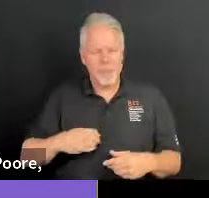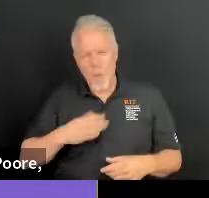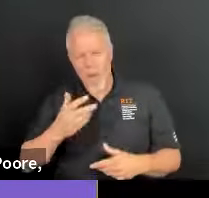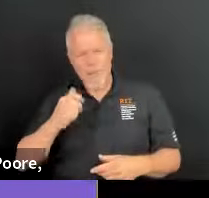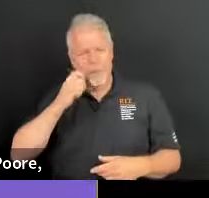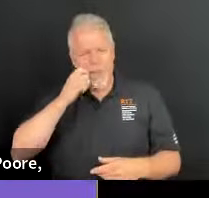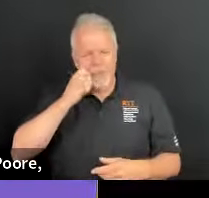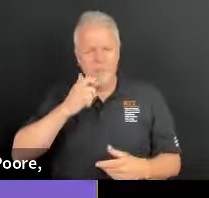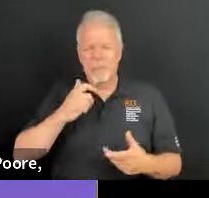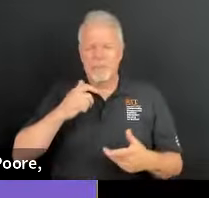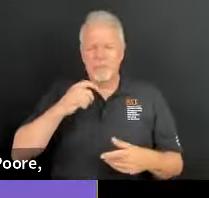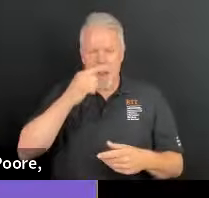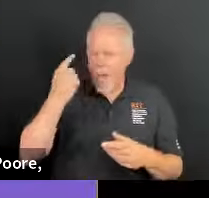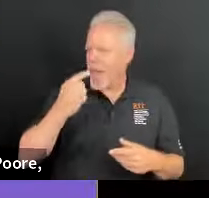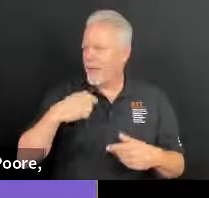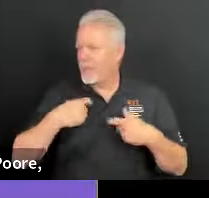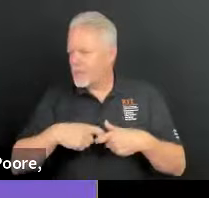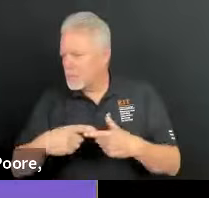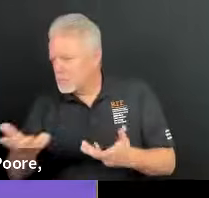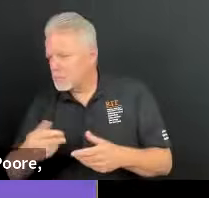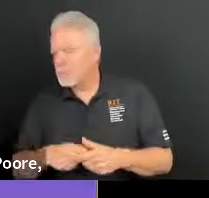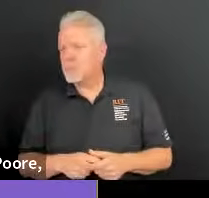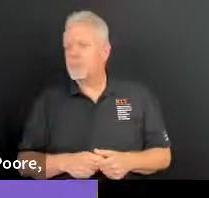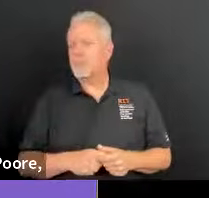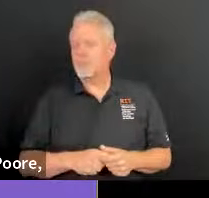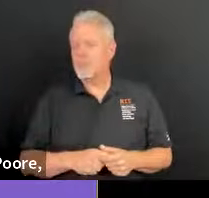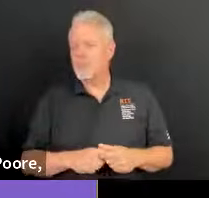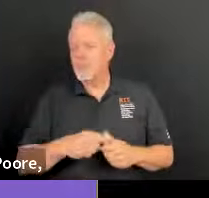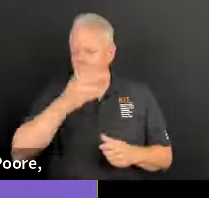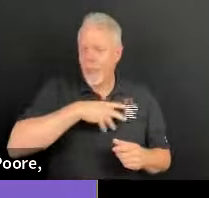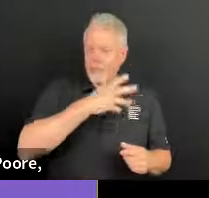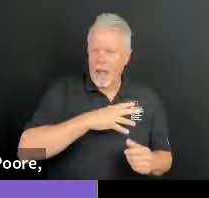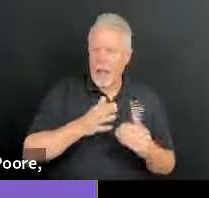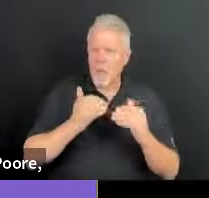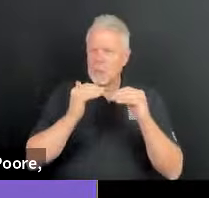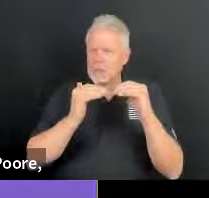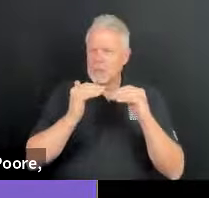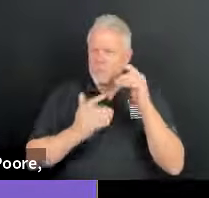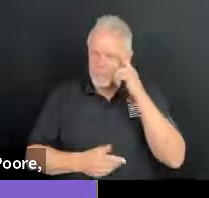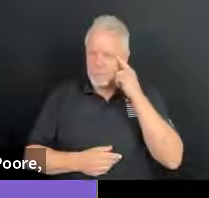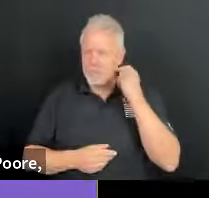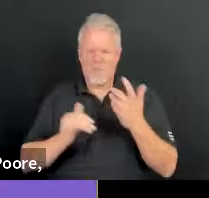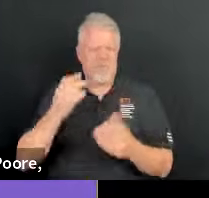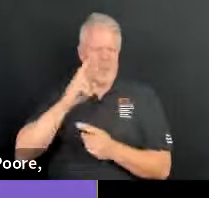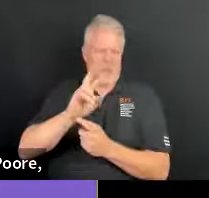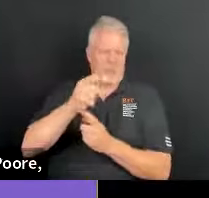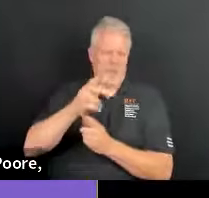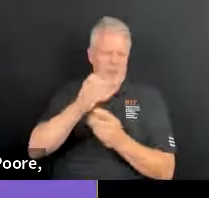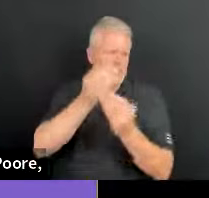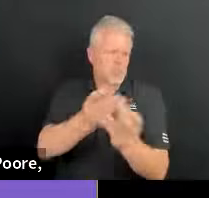as well as age, race are also shown in this: Black, Hispanic, white, etc. Male,